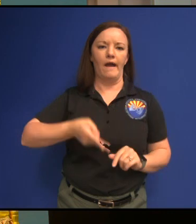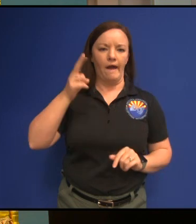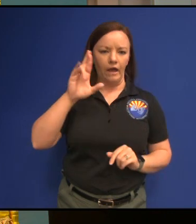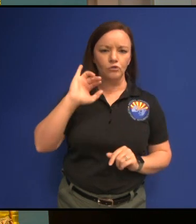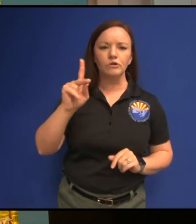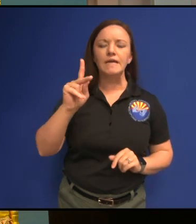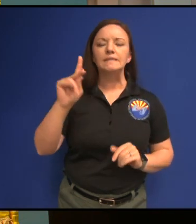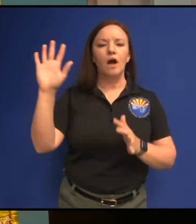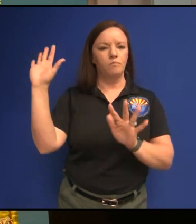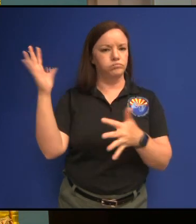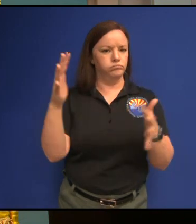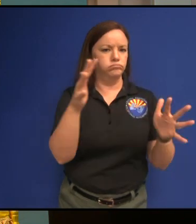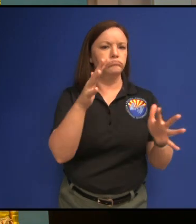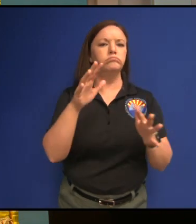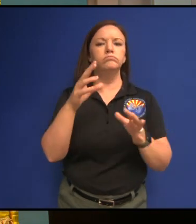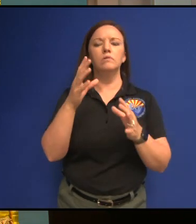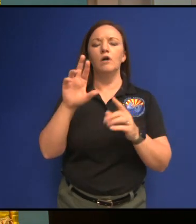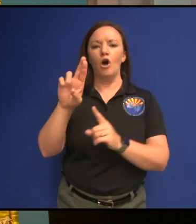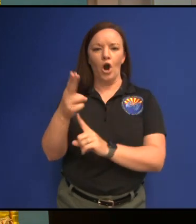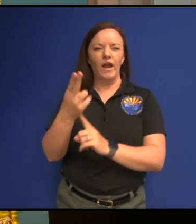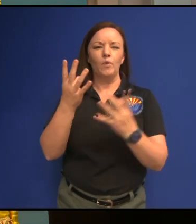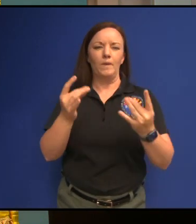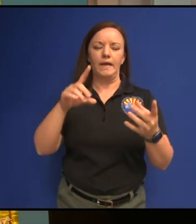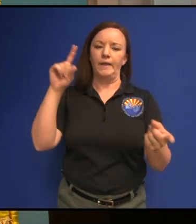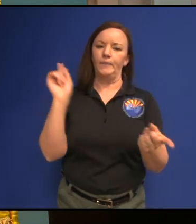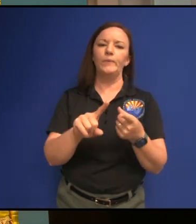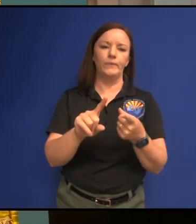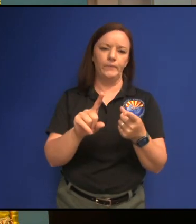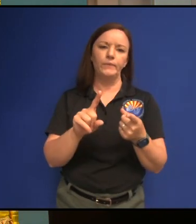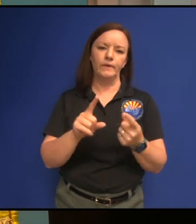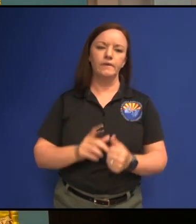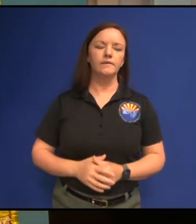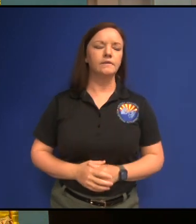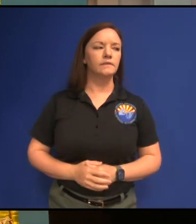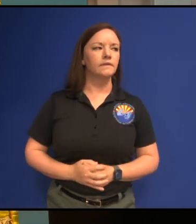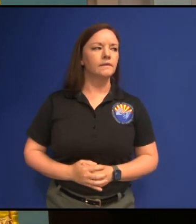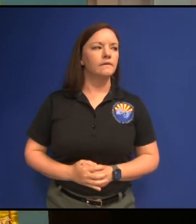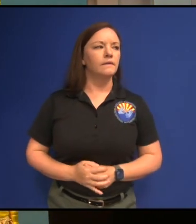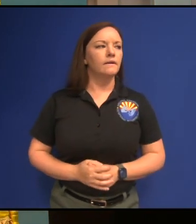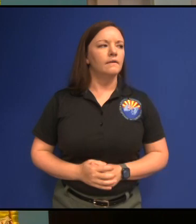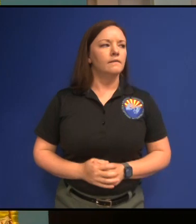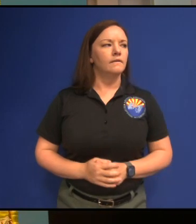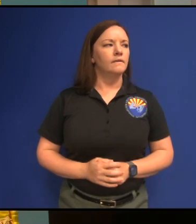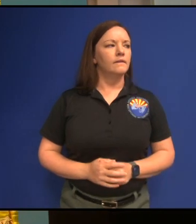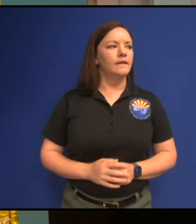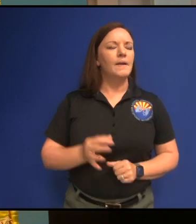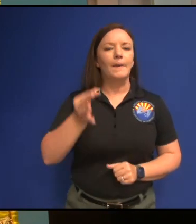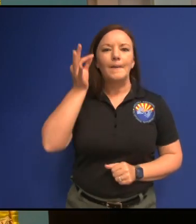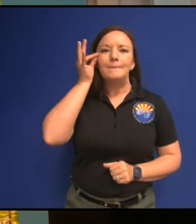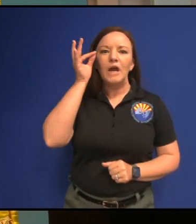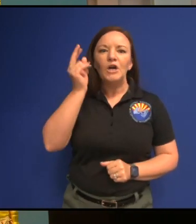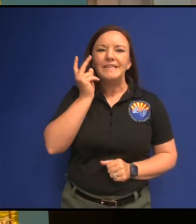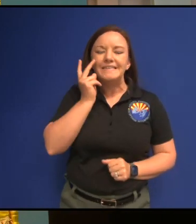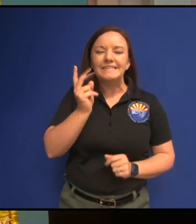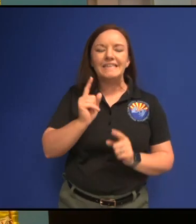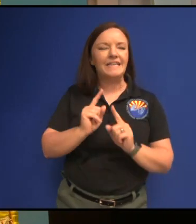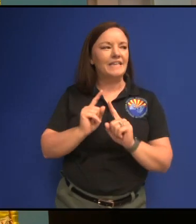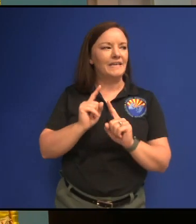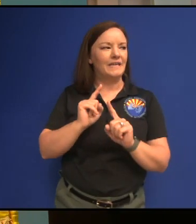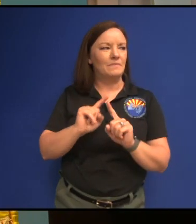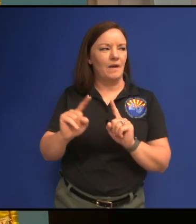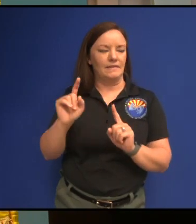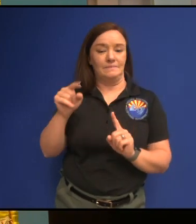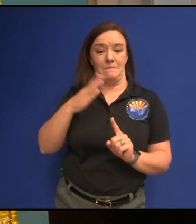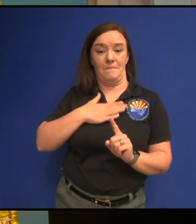winds and low relative humidity over northeastern New Mexico. And you can really hardly see it, but there's right where